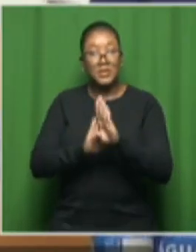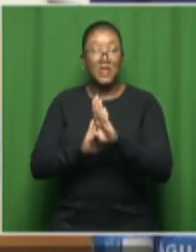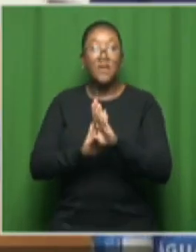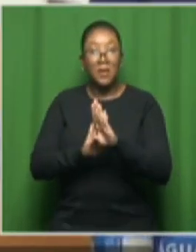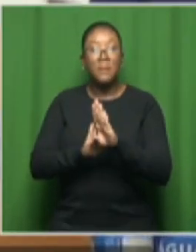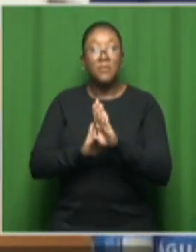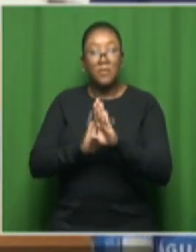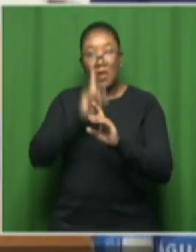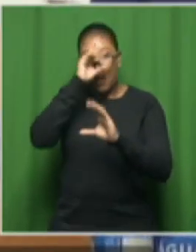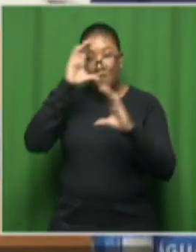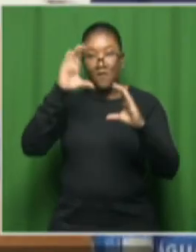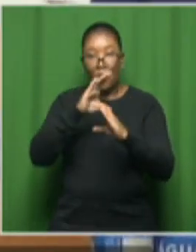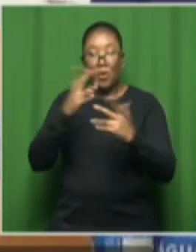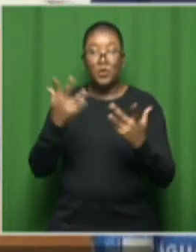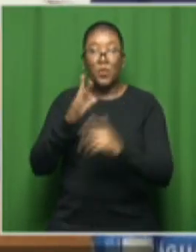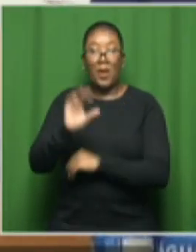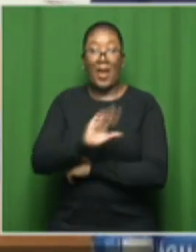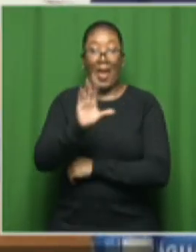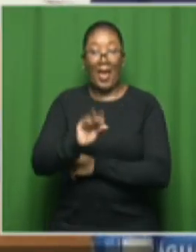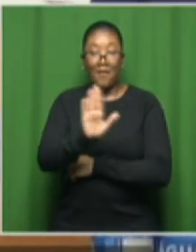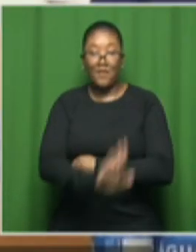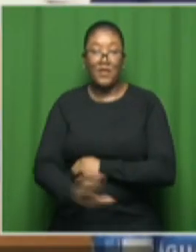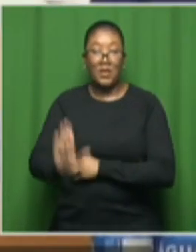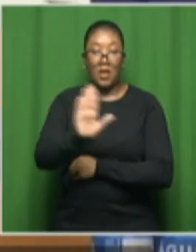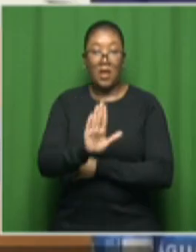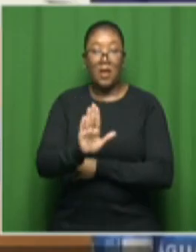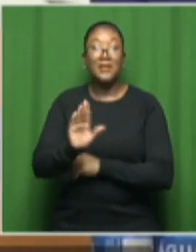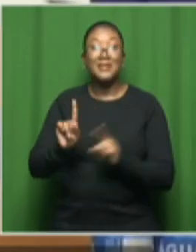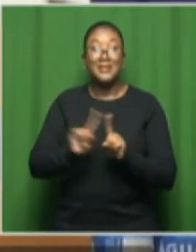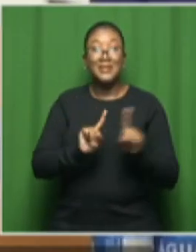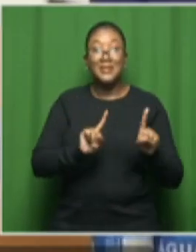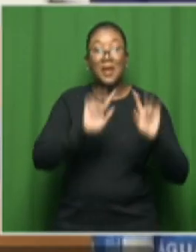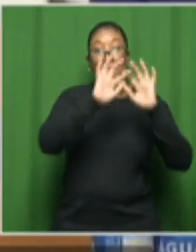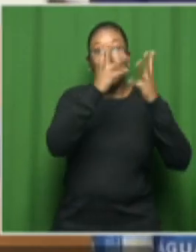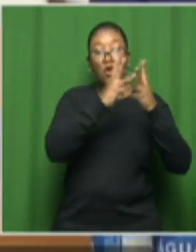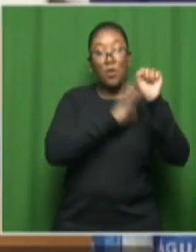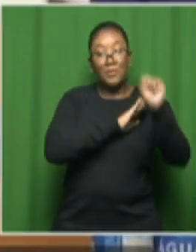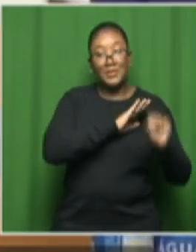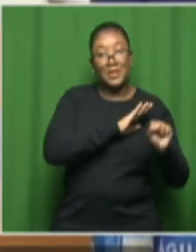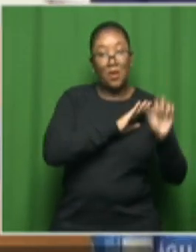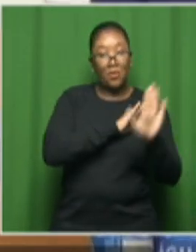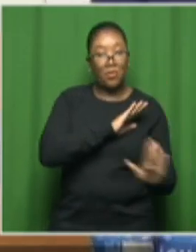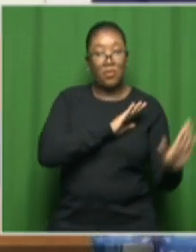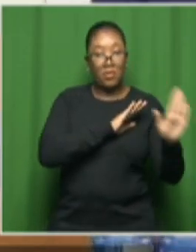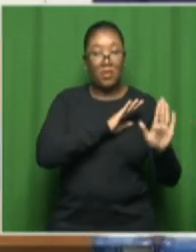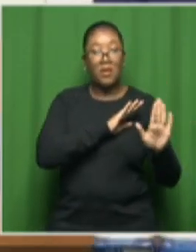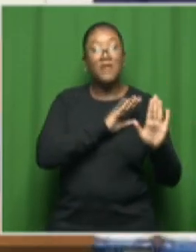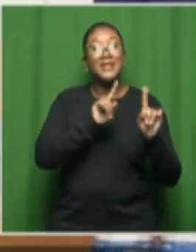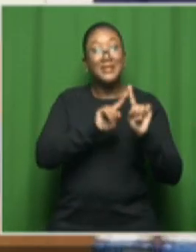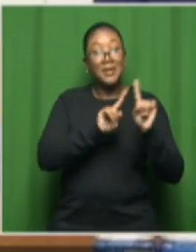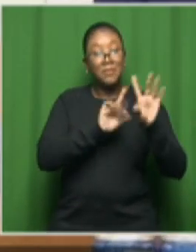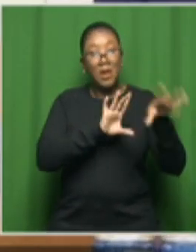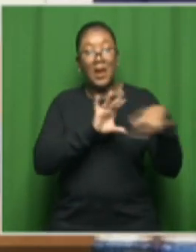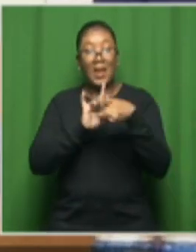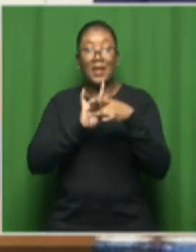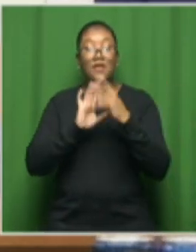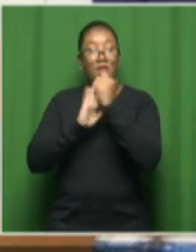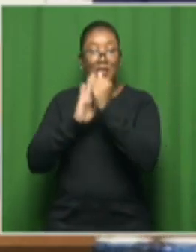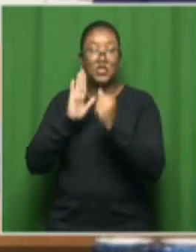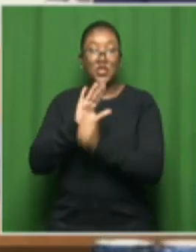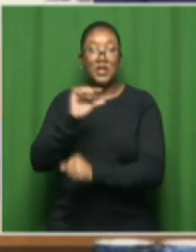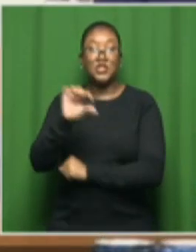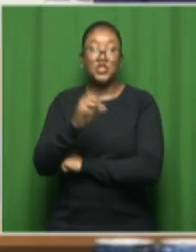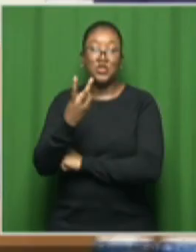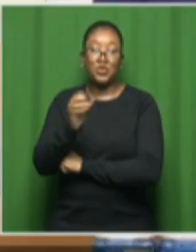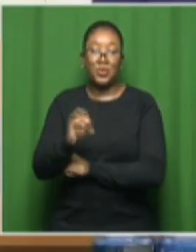the African continent and the global south more firmly onto the agenda of the G20. So